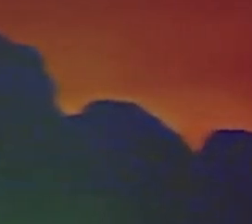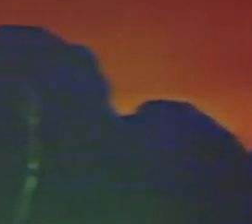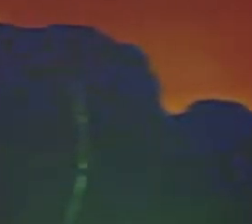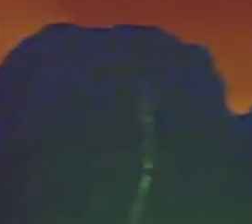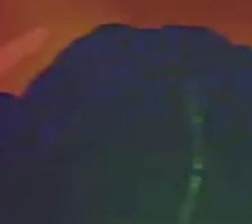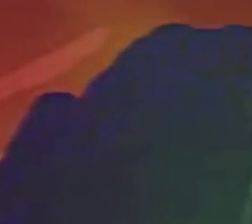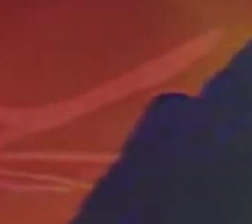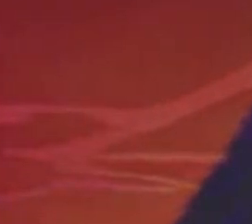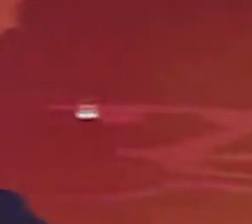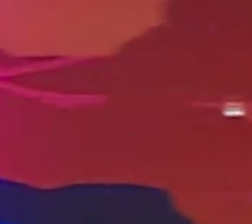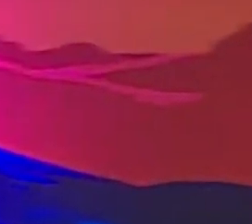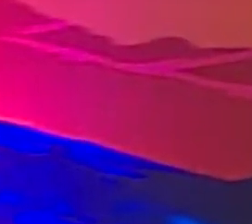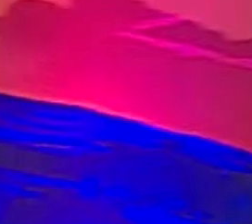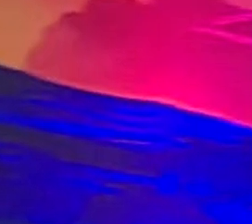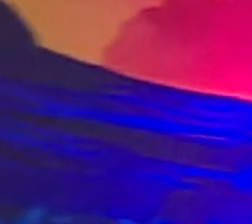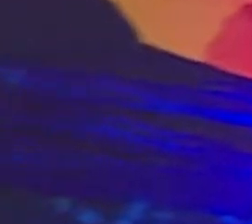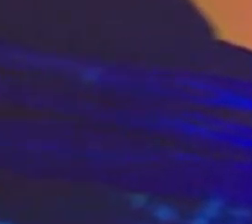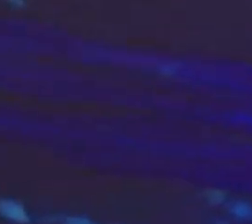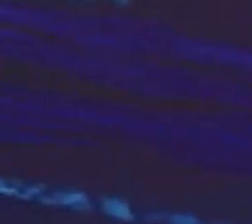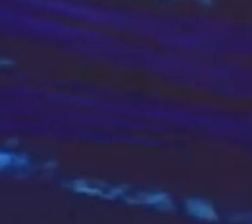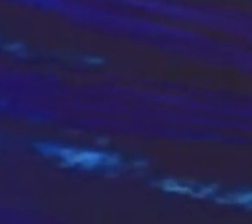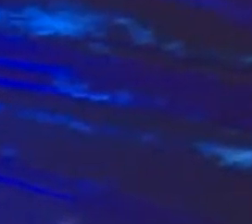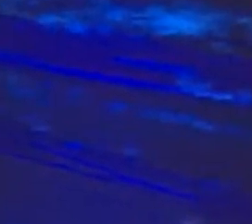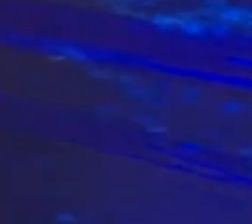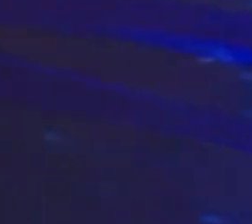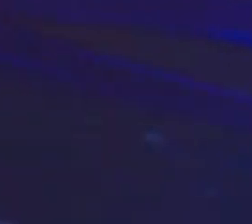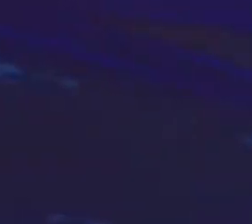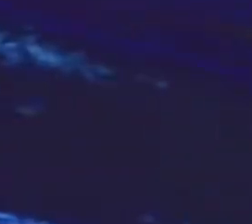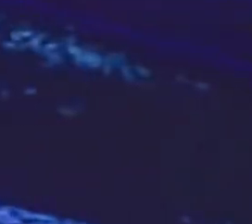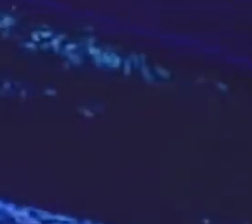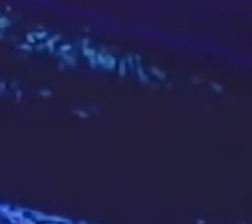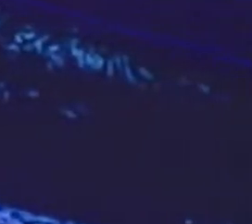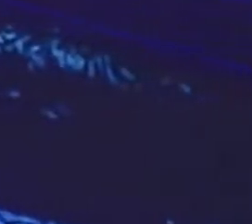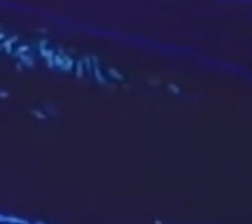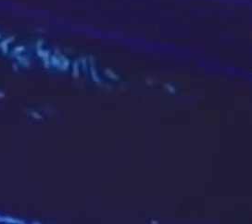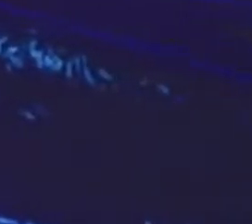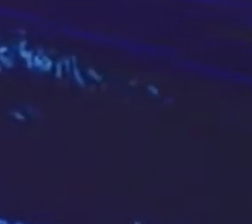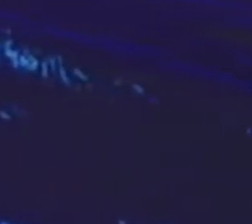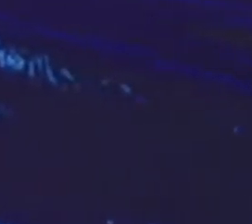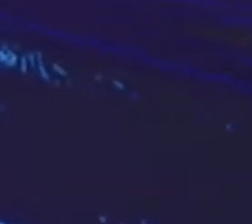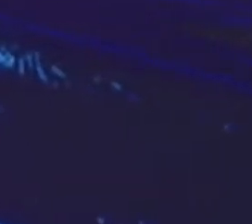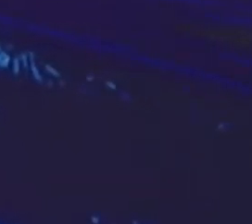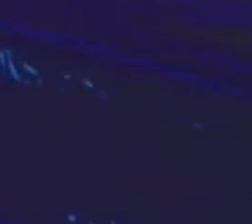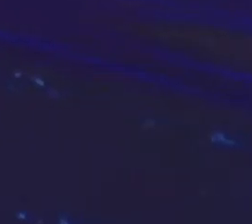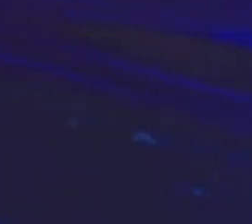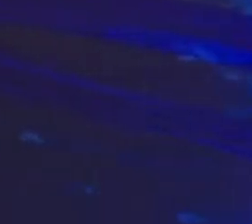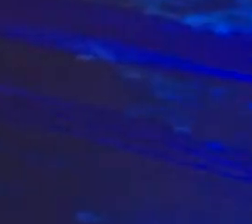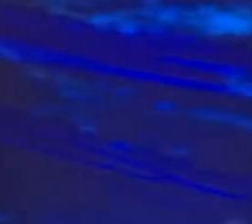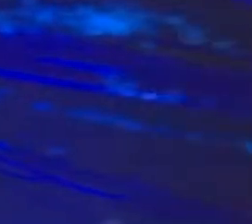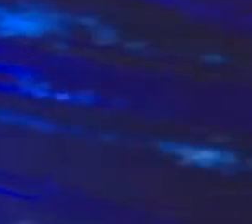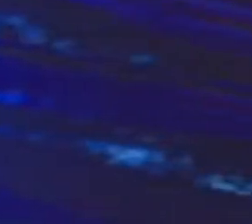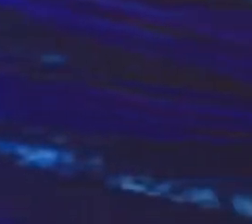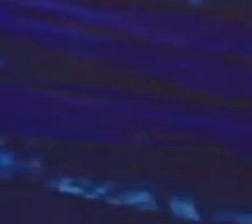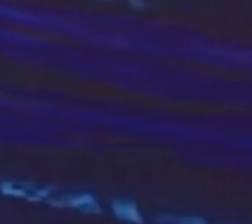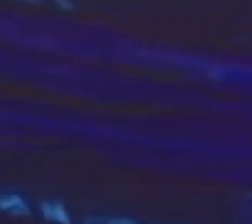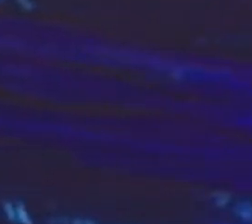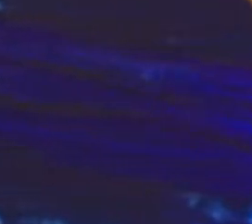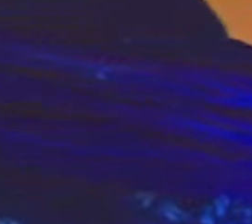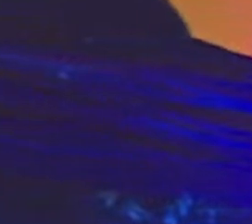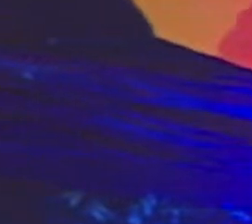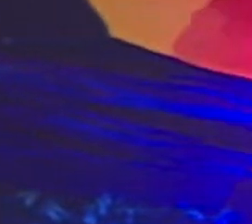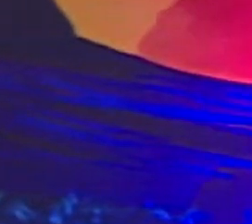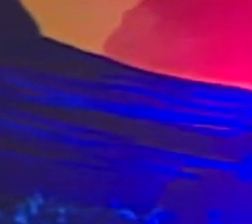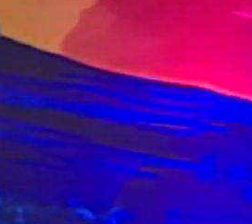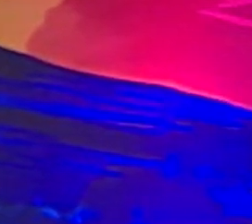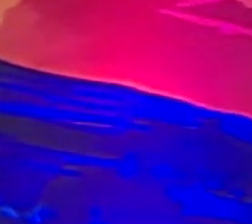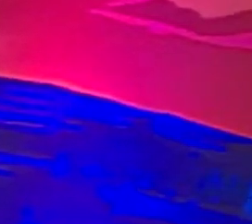was very young, I used to speak really fast because they said, Pastor Mark, slow down a little bit because